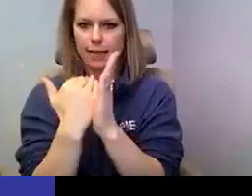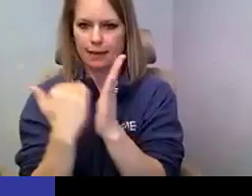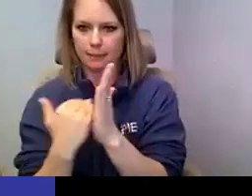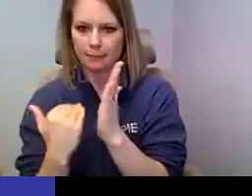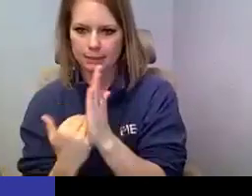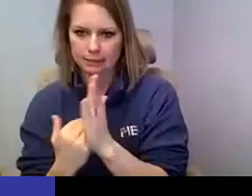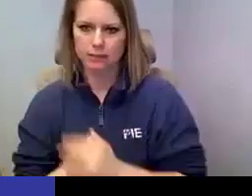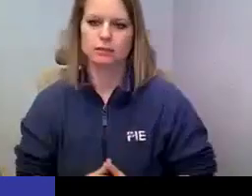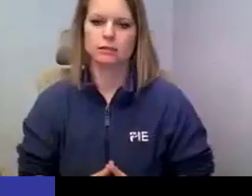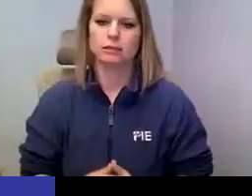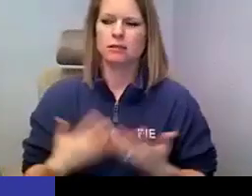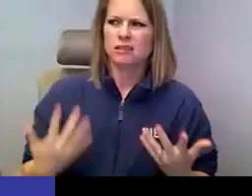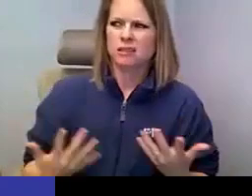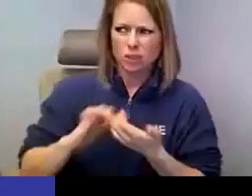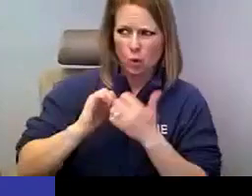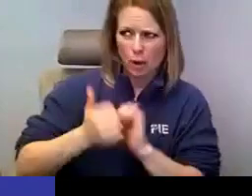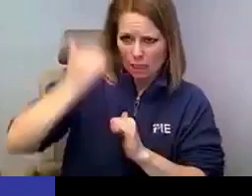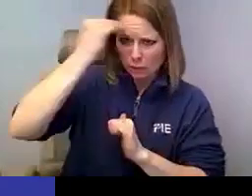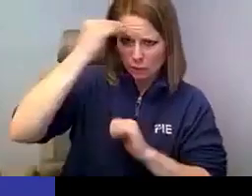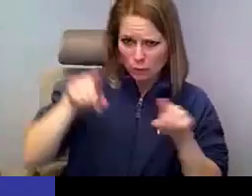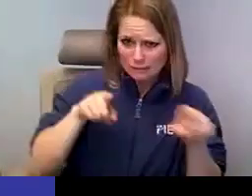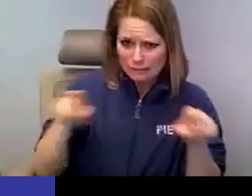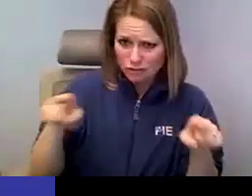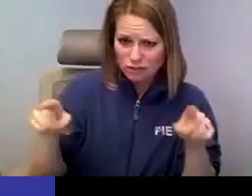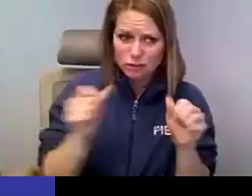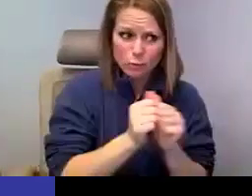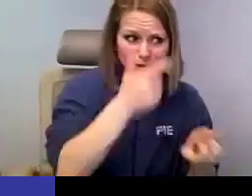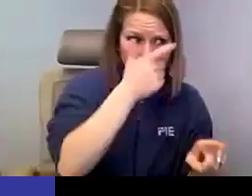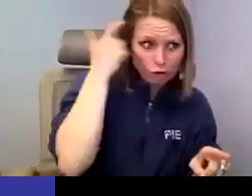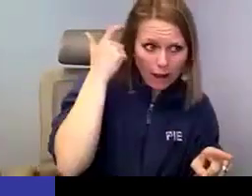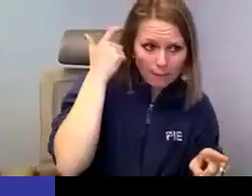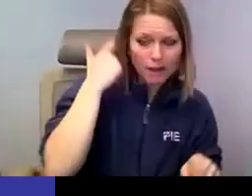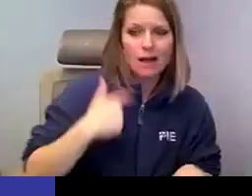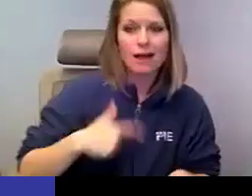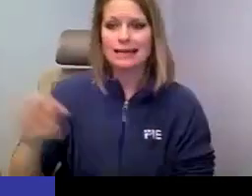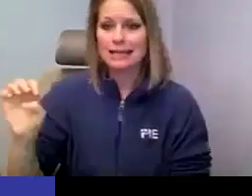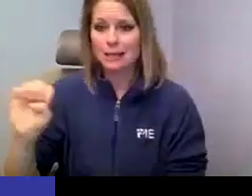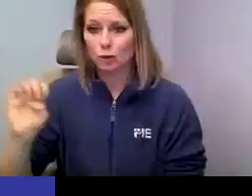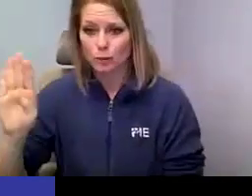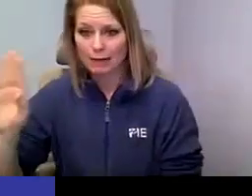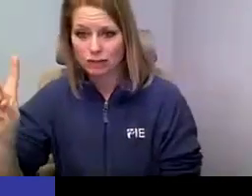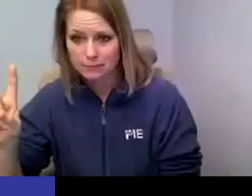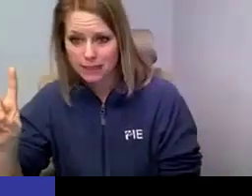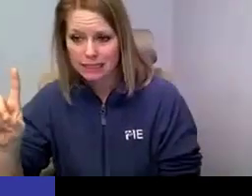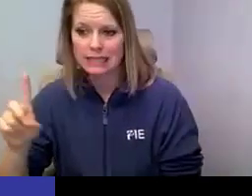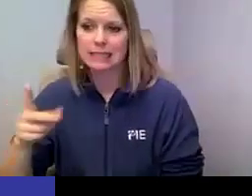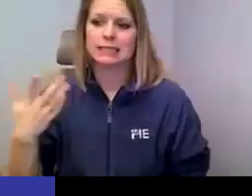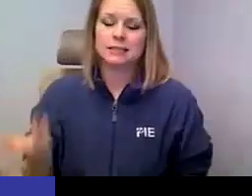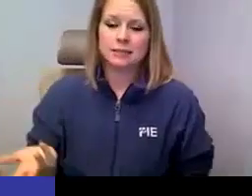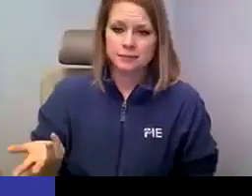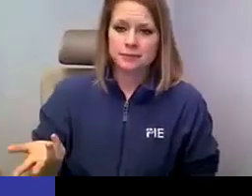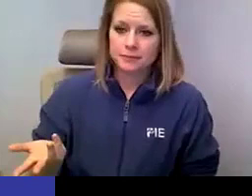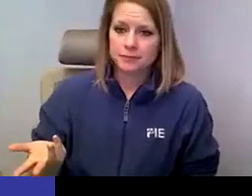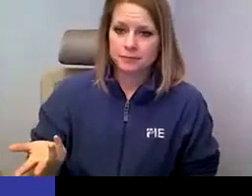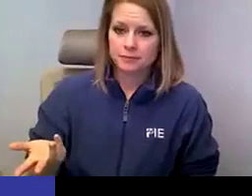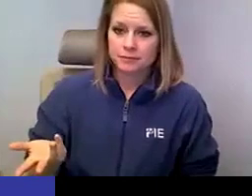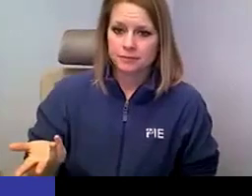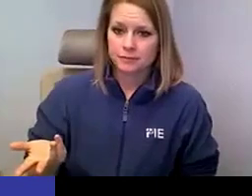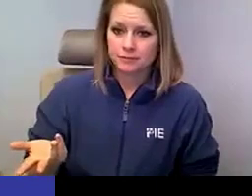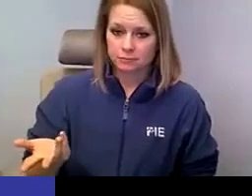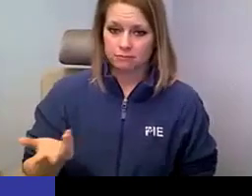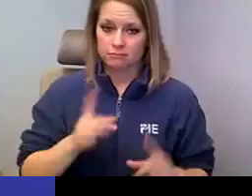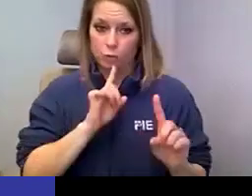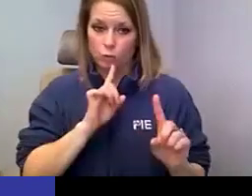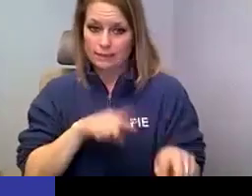how do we determine the difference between trauma and emotional behavioral disability? I would offer that the response could